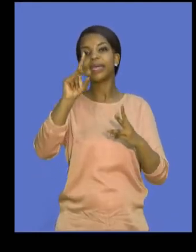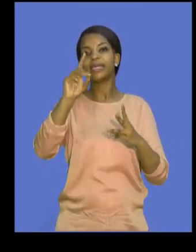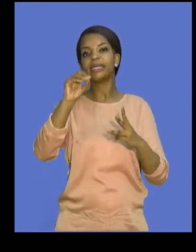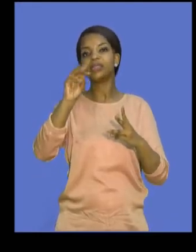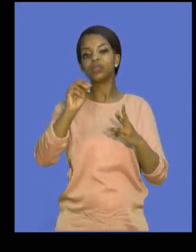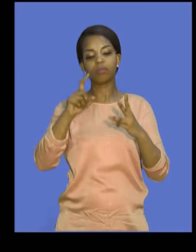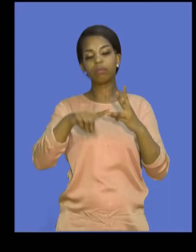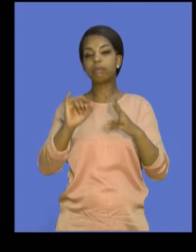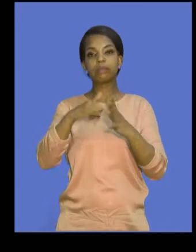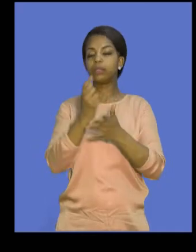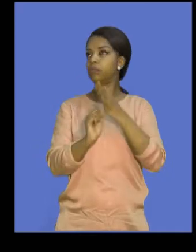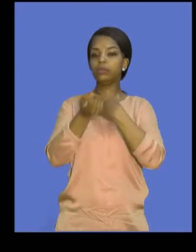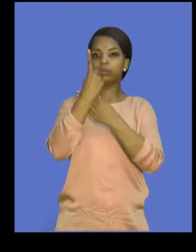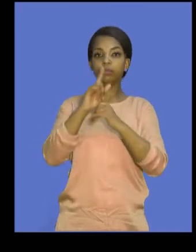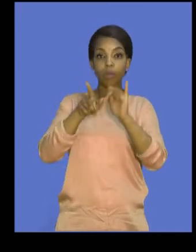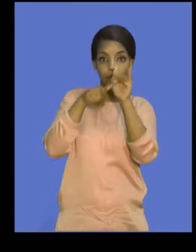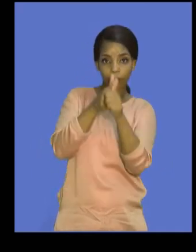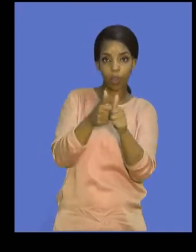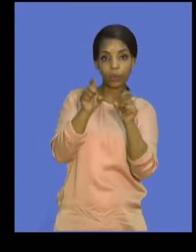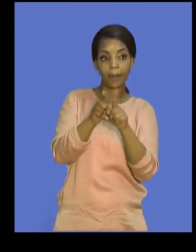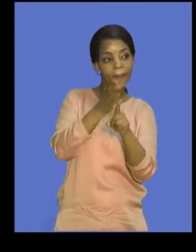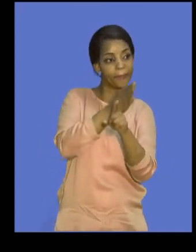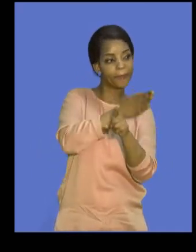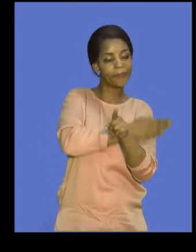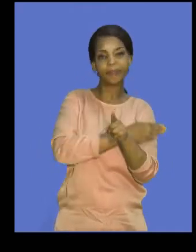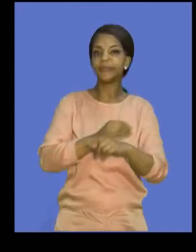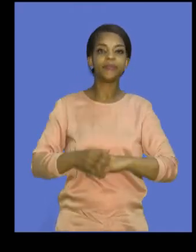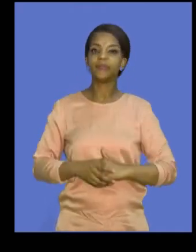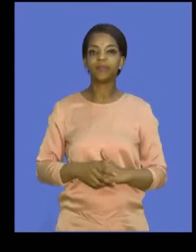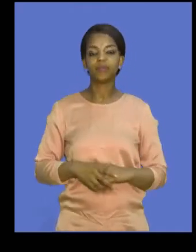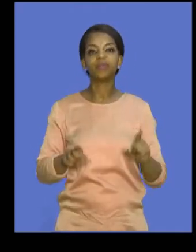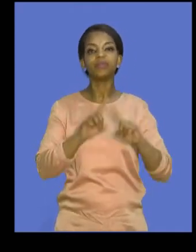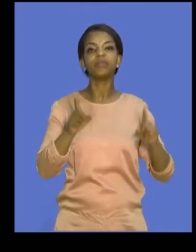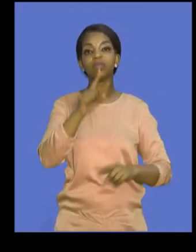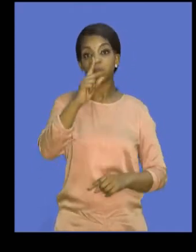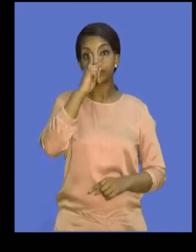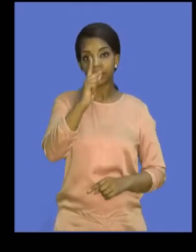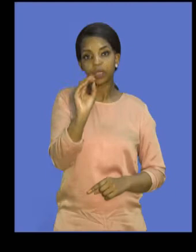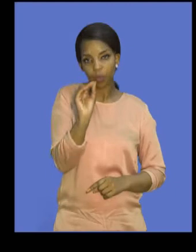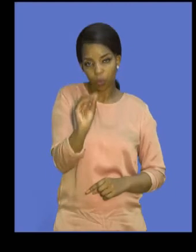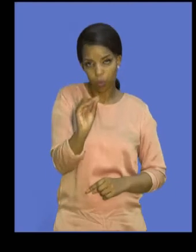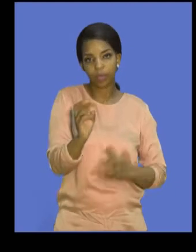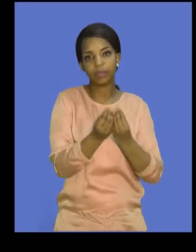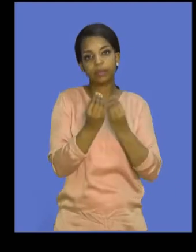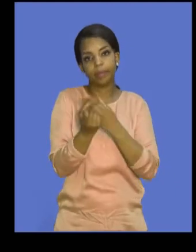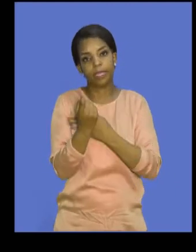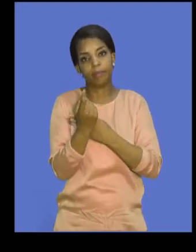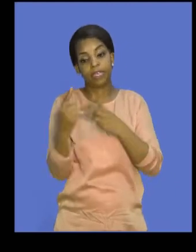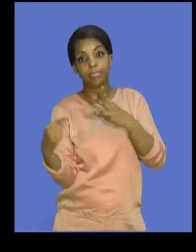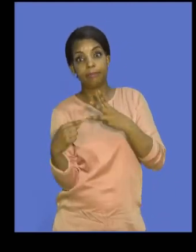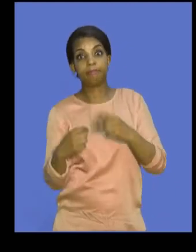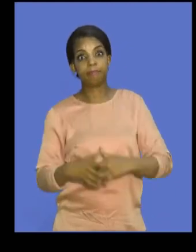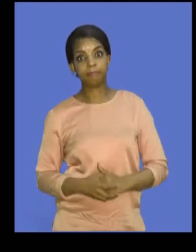specific pattern, but you can see when you're looking at the pattern that there is some form of pattern there. Now,